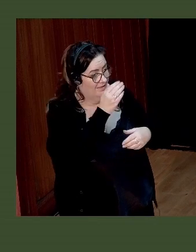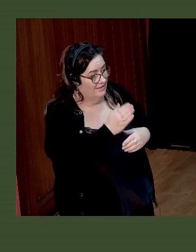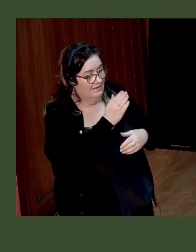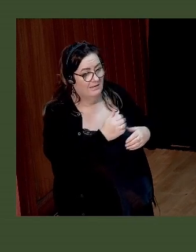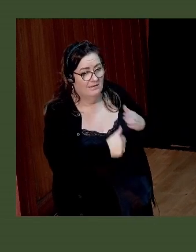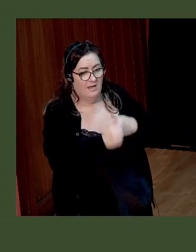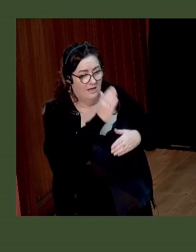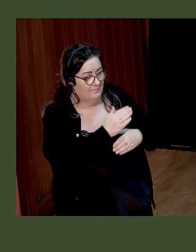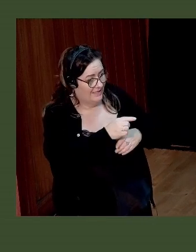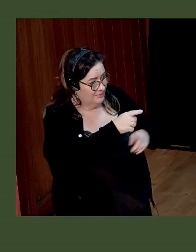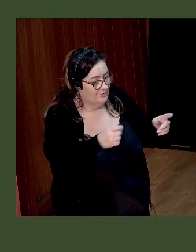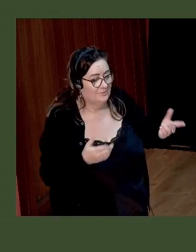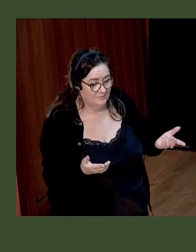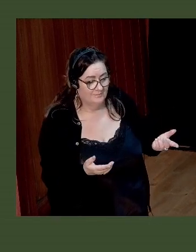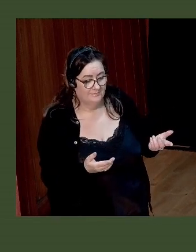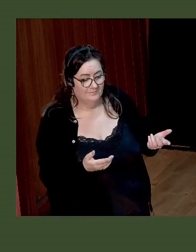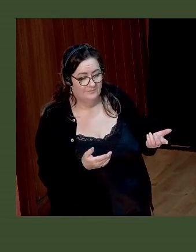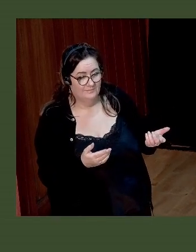you, and God bless you,